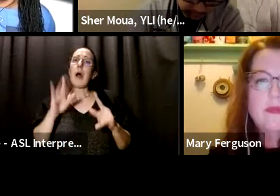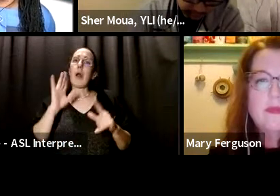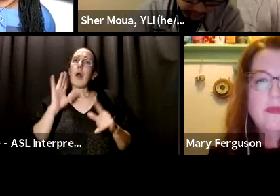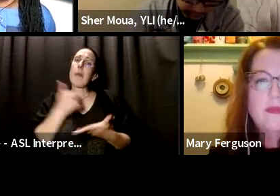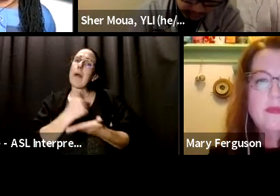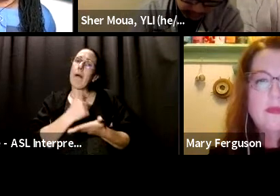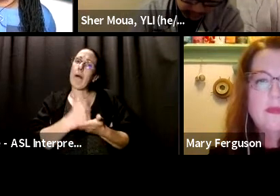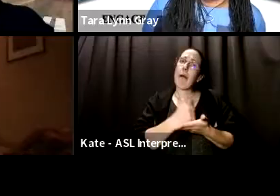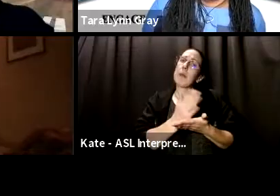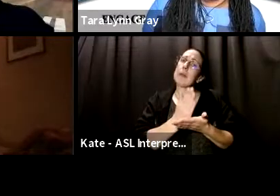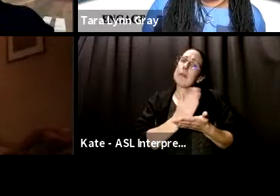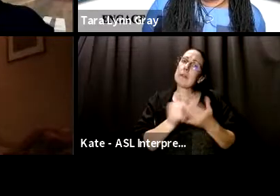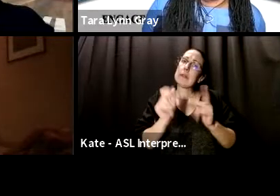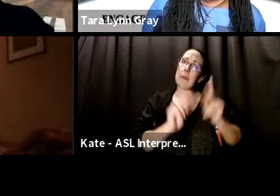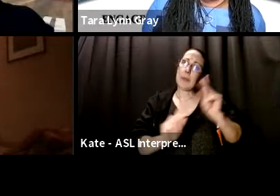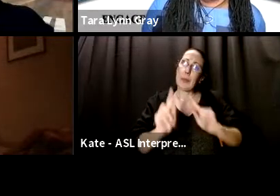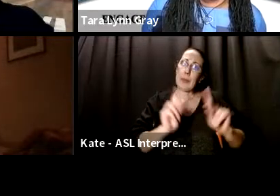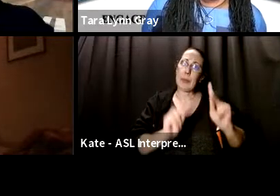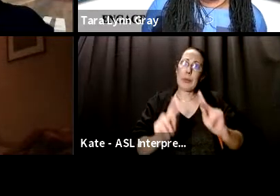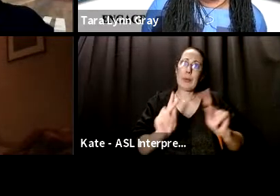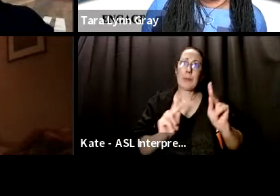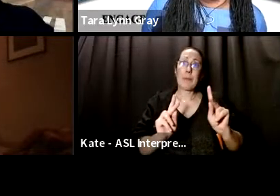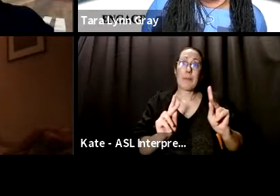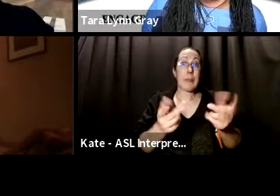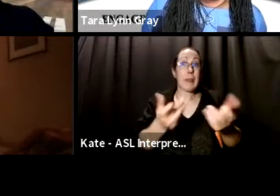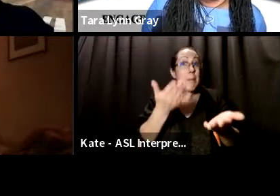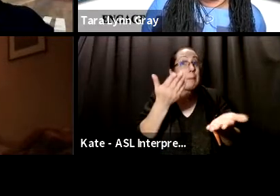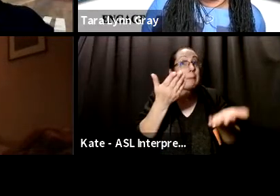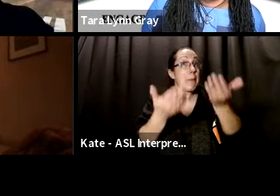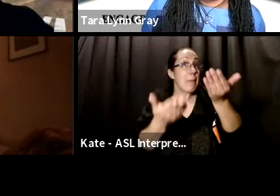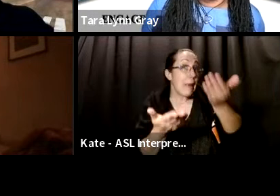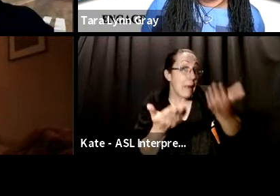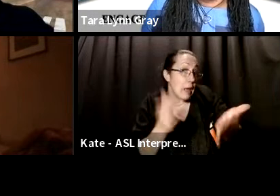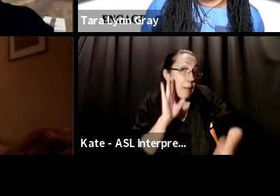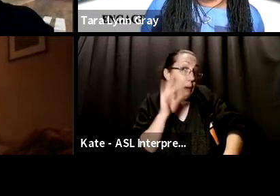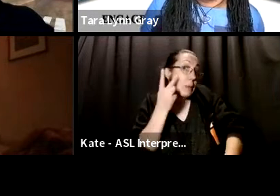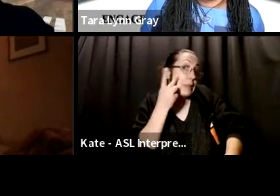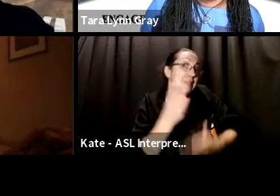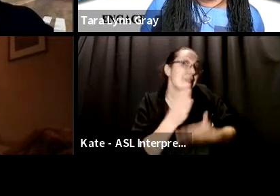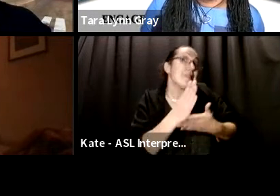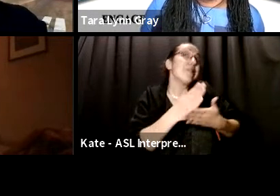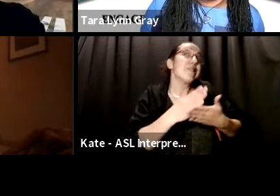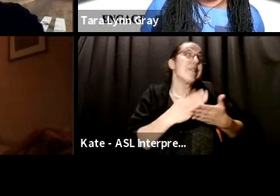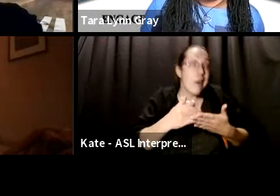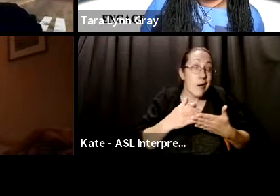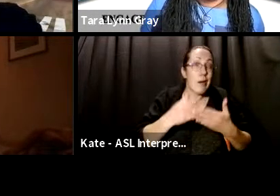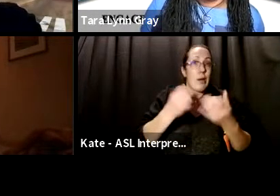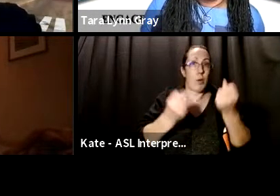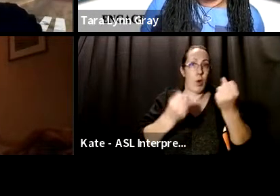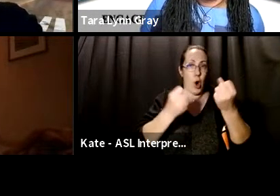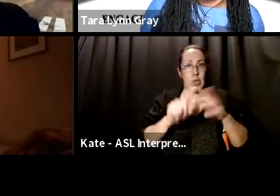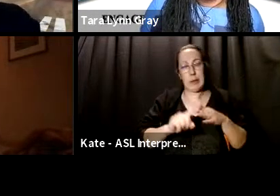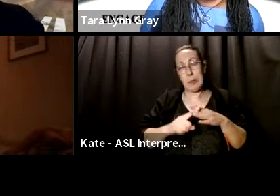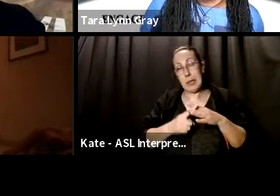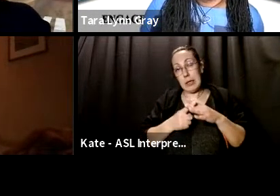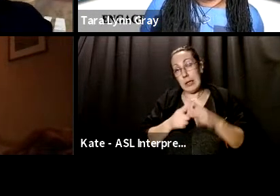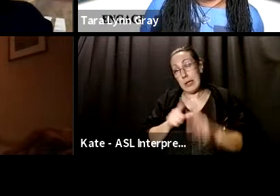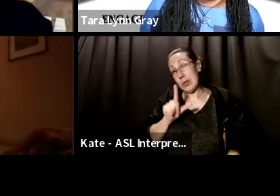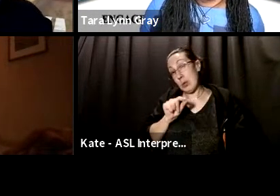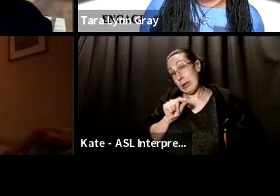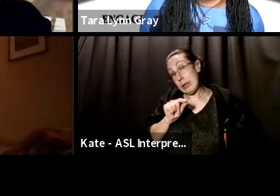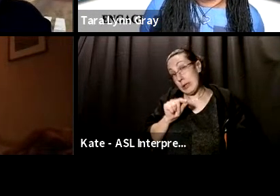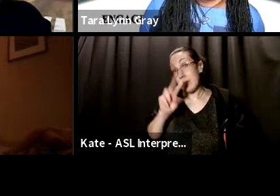to, you know, we might begin seeing some cars on the road at the beginning of